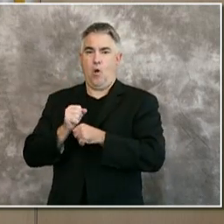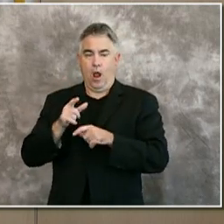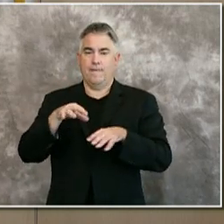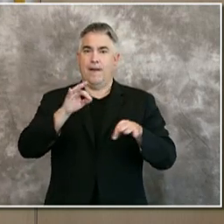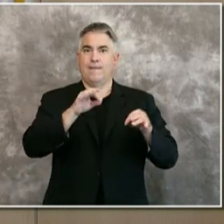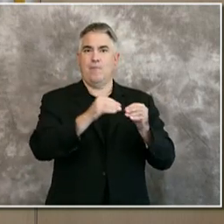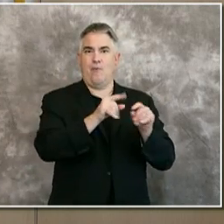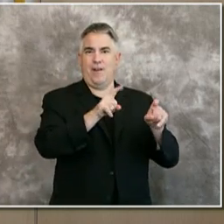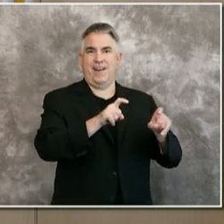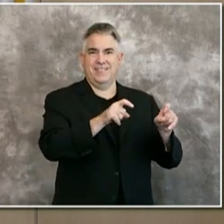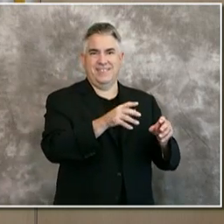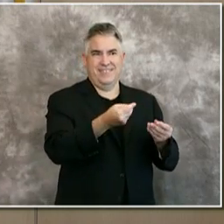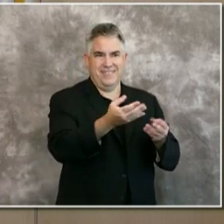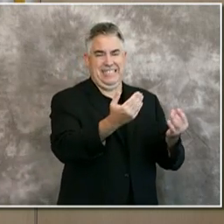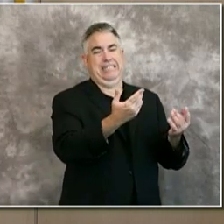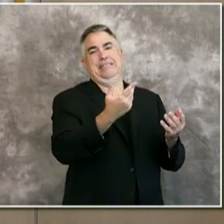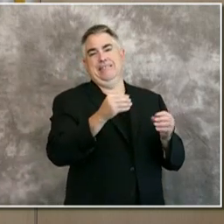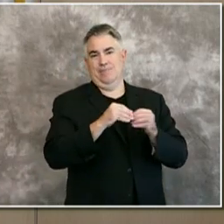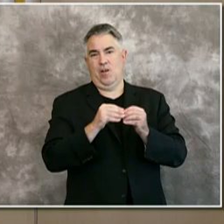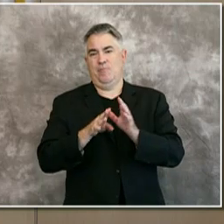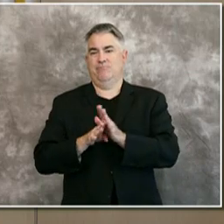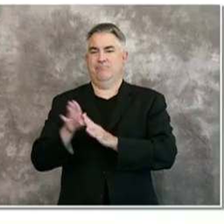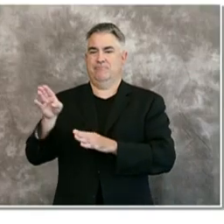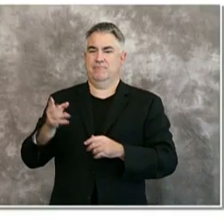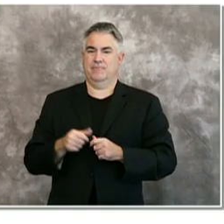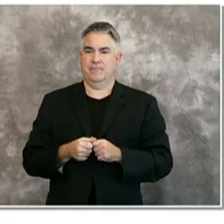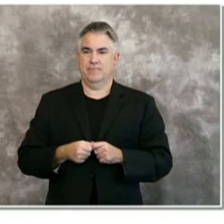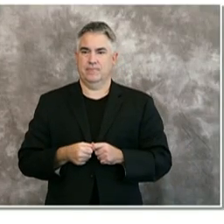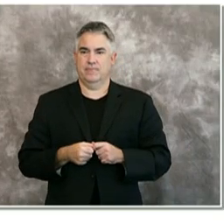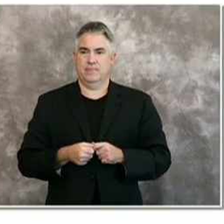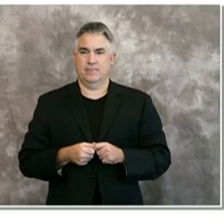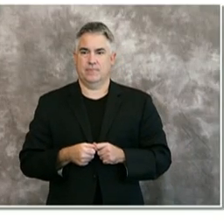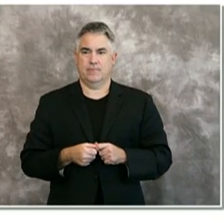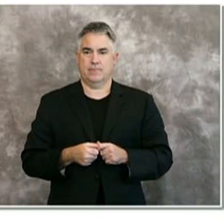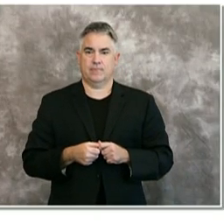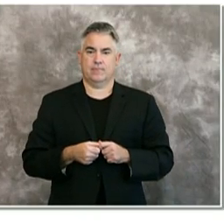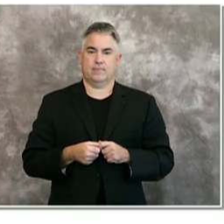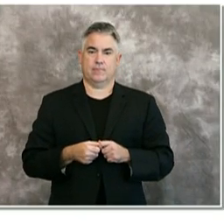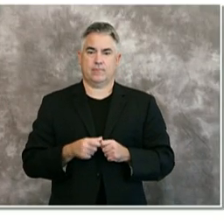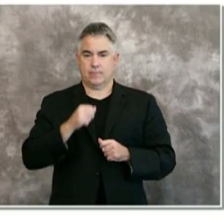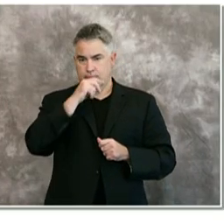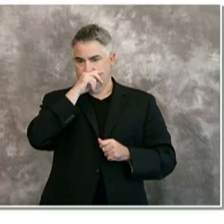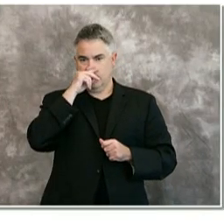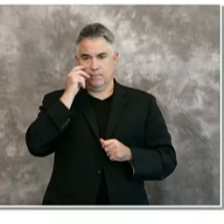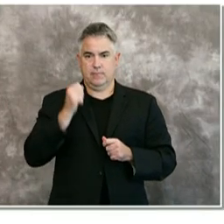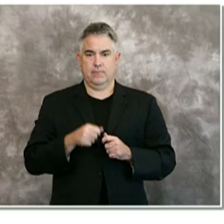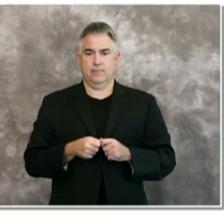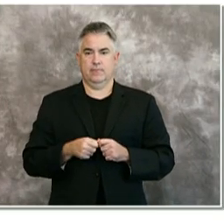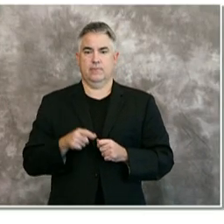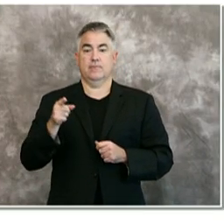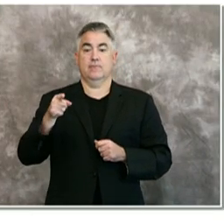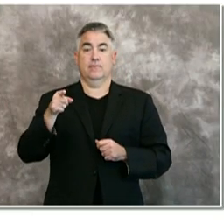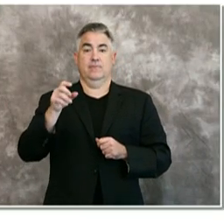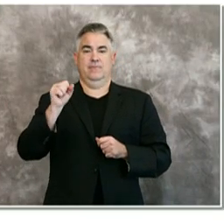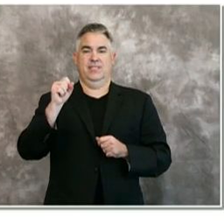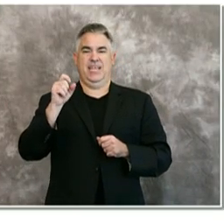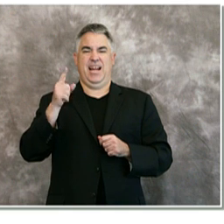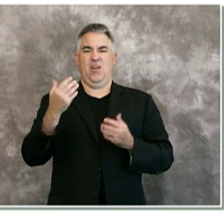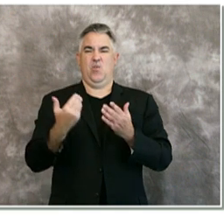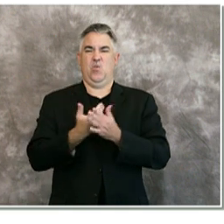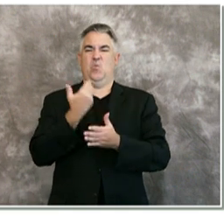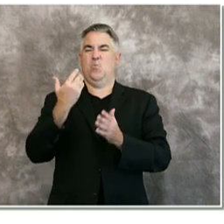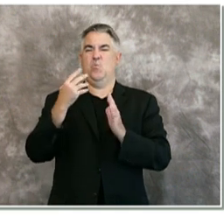So in the next slide, so the state of California added San Diego County to the state's watch